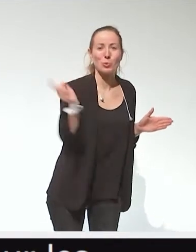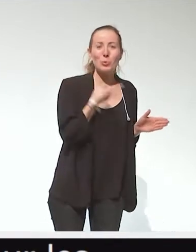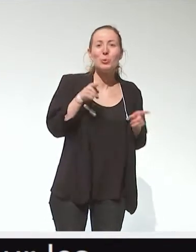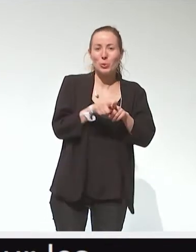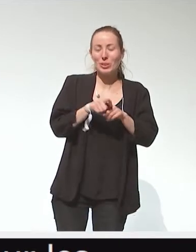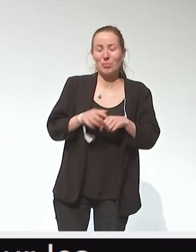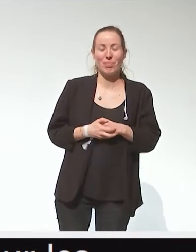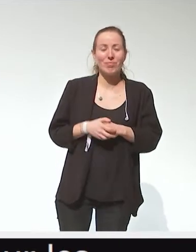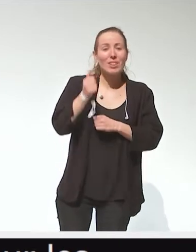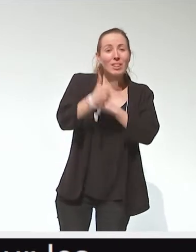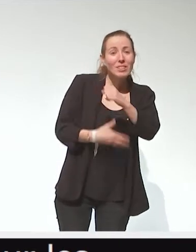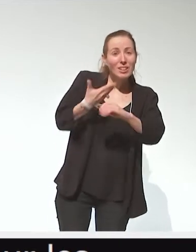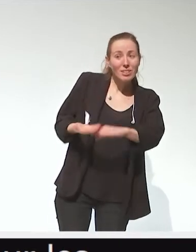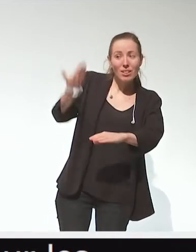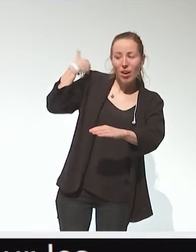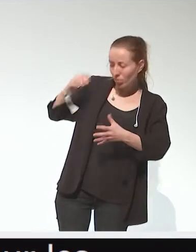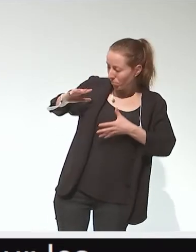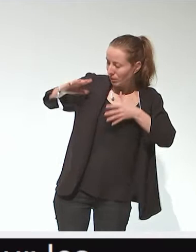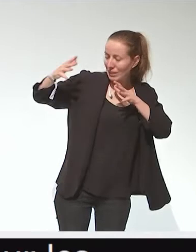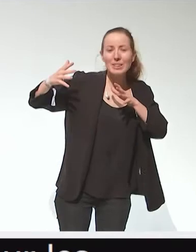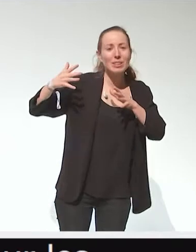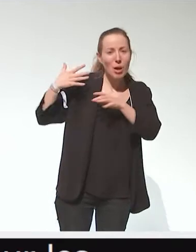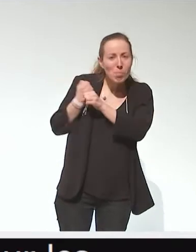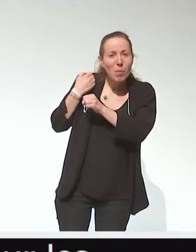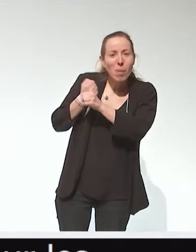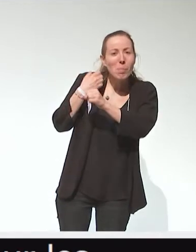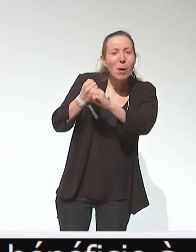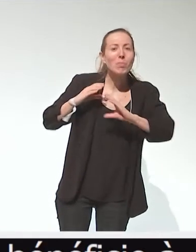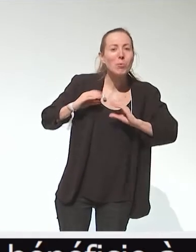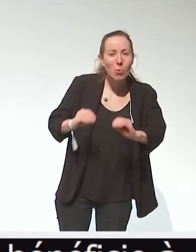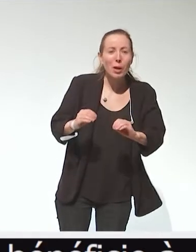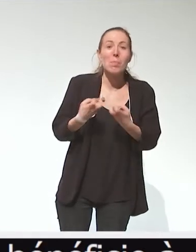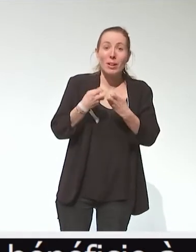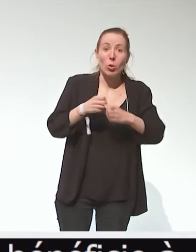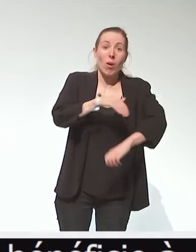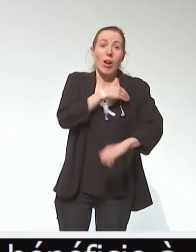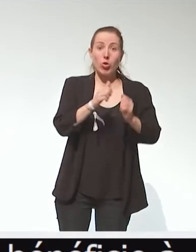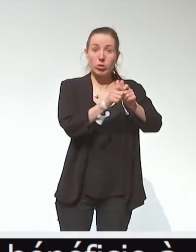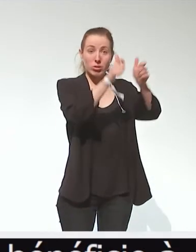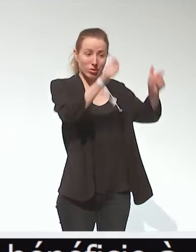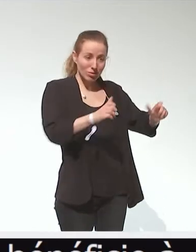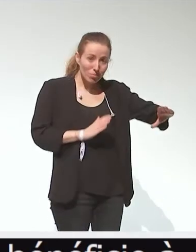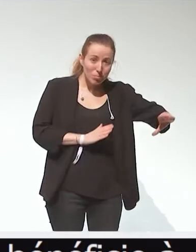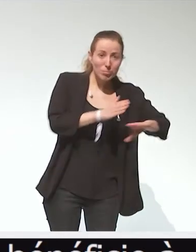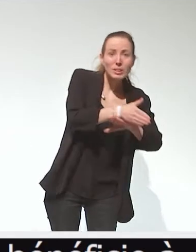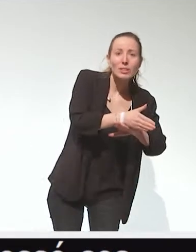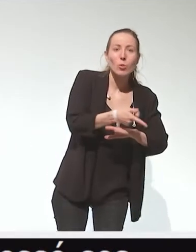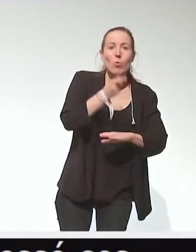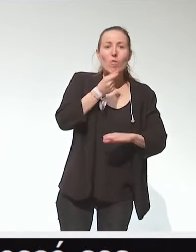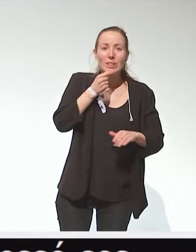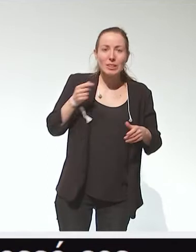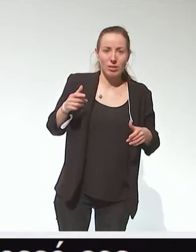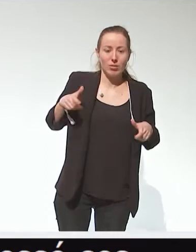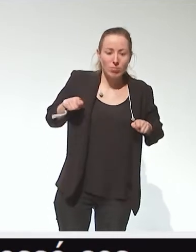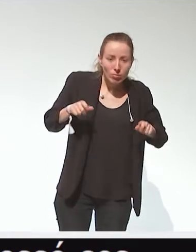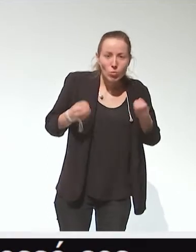We have made a lot of progress over the past few years through practical actions, including the accessibility of the agencies for